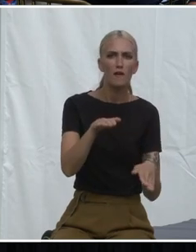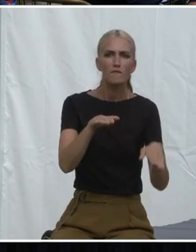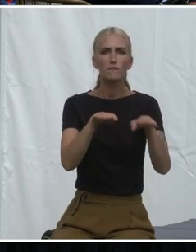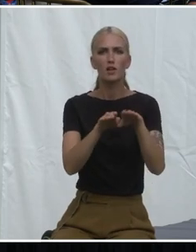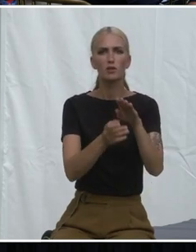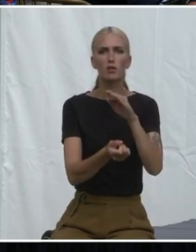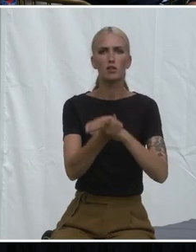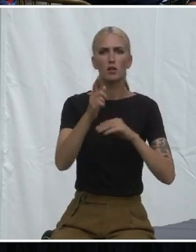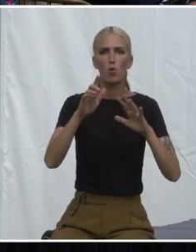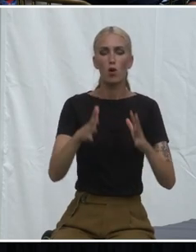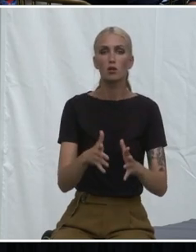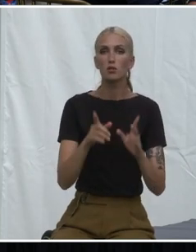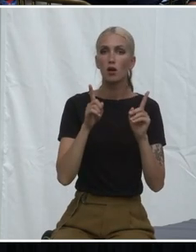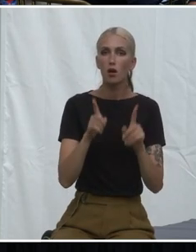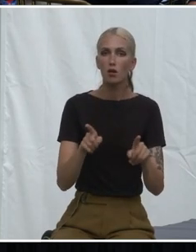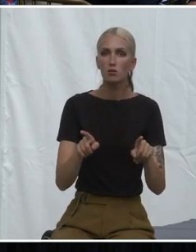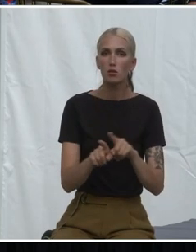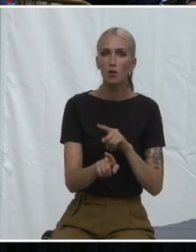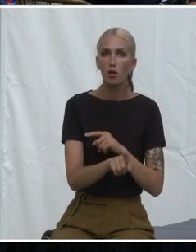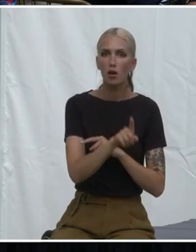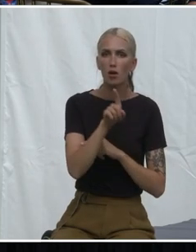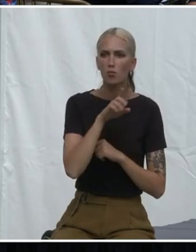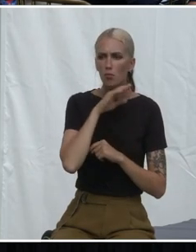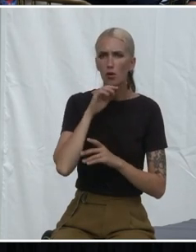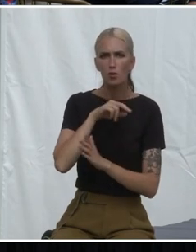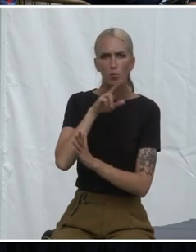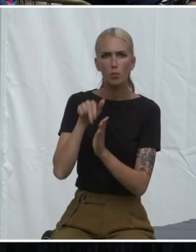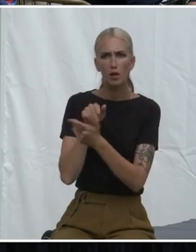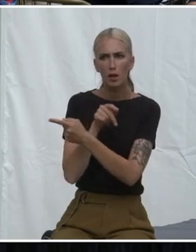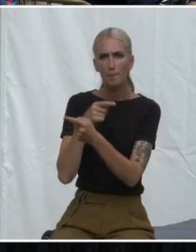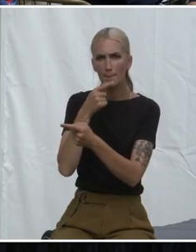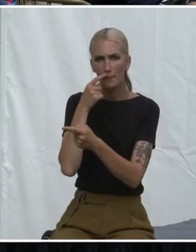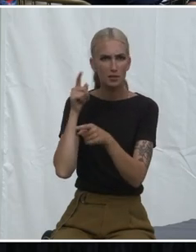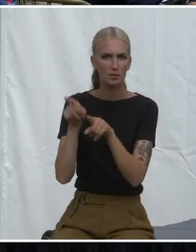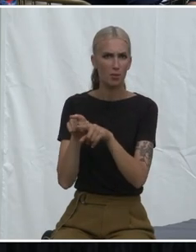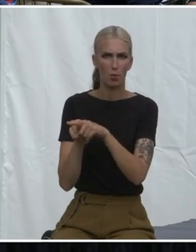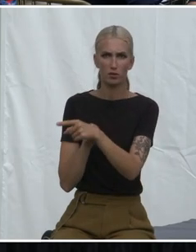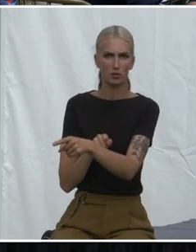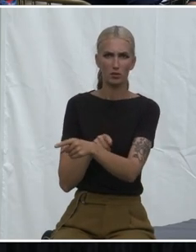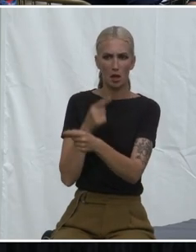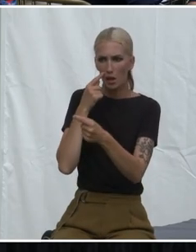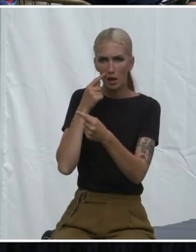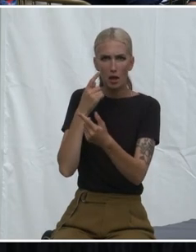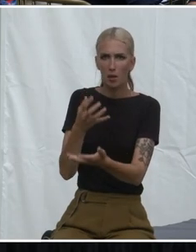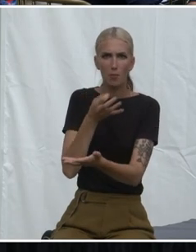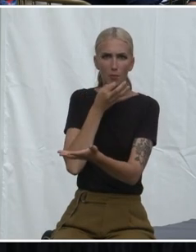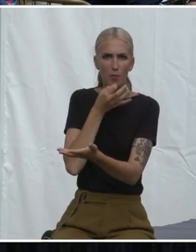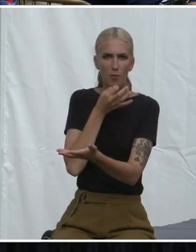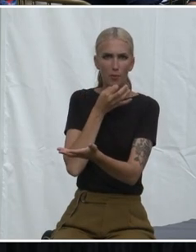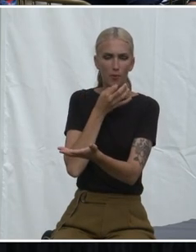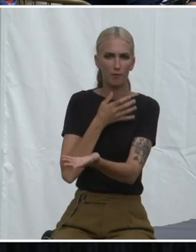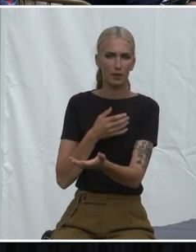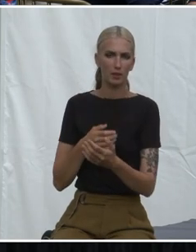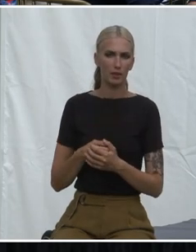But there's at the same time a lot of issues and problems for men that we haven't seen. So to understand this,